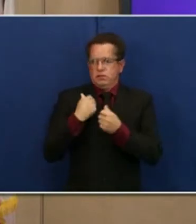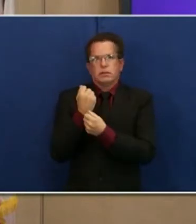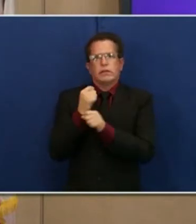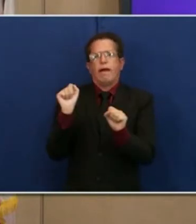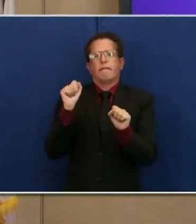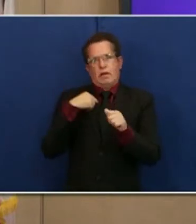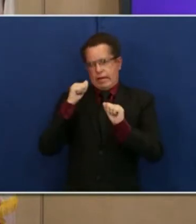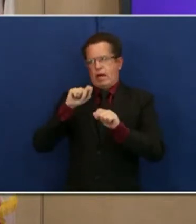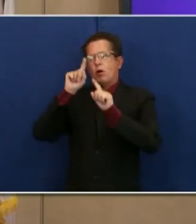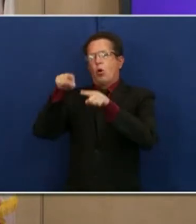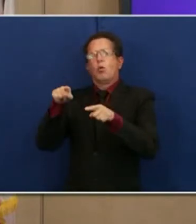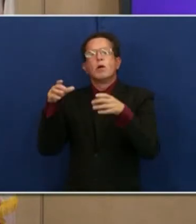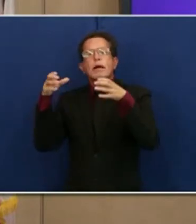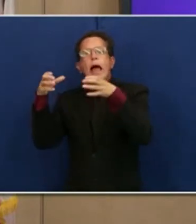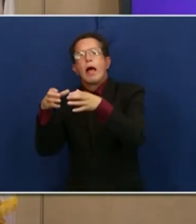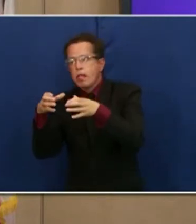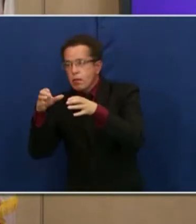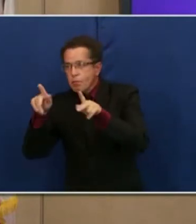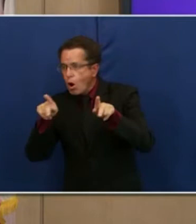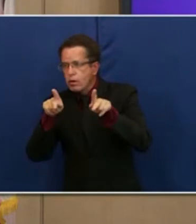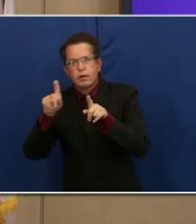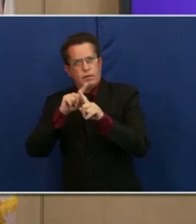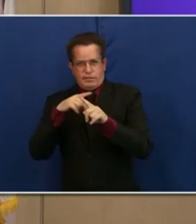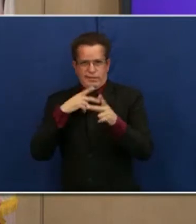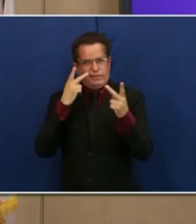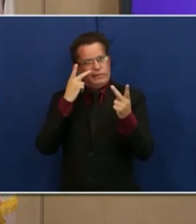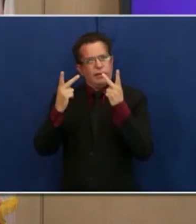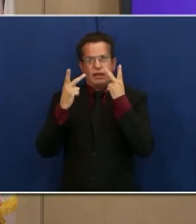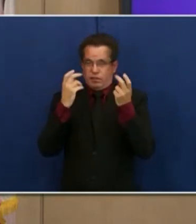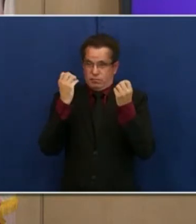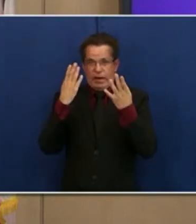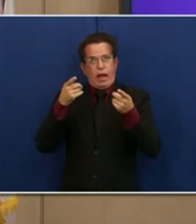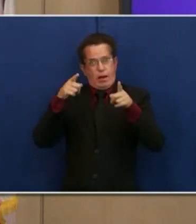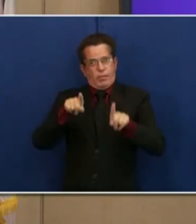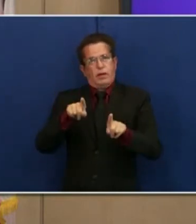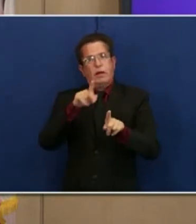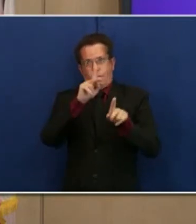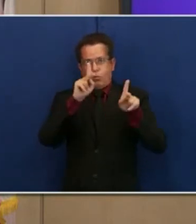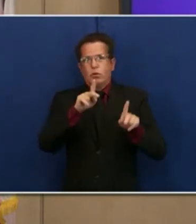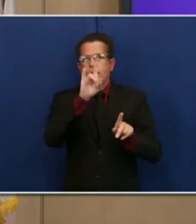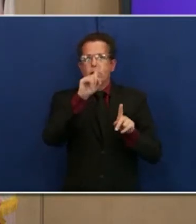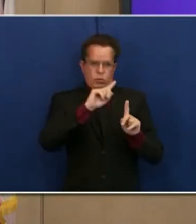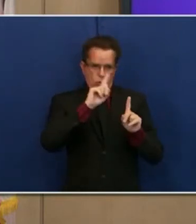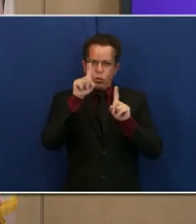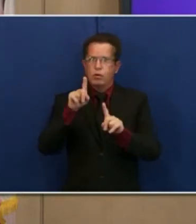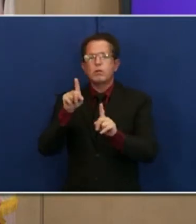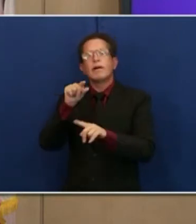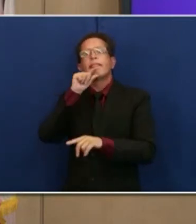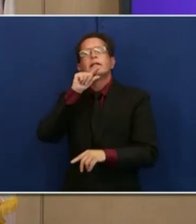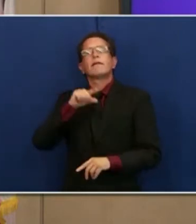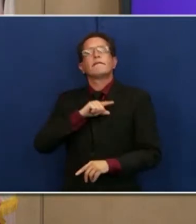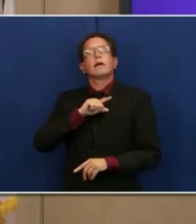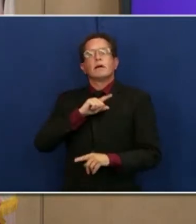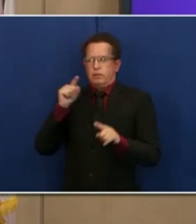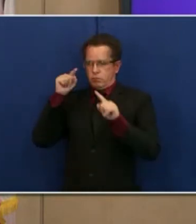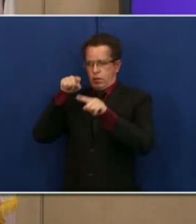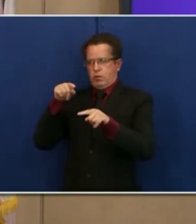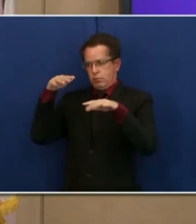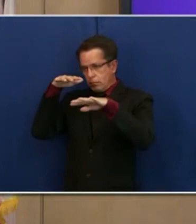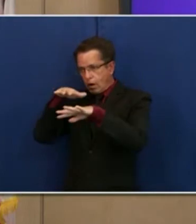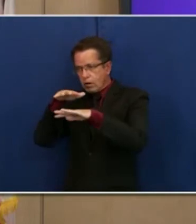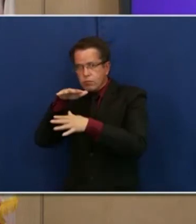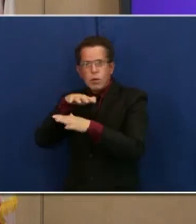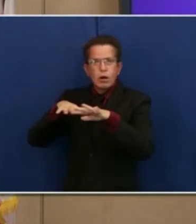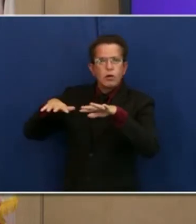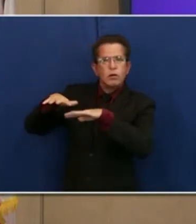seen, many of the cases from the recent surge came from people who gathered for Thanksgiving. Getting